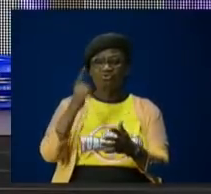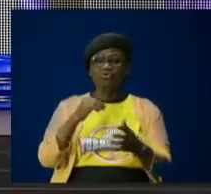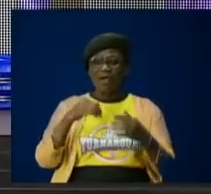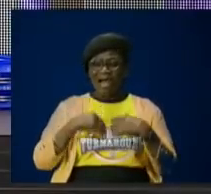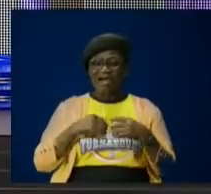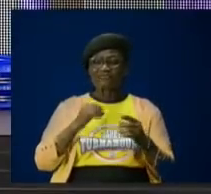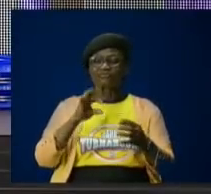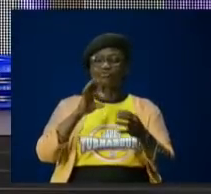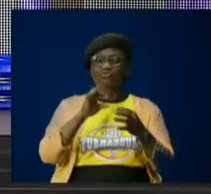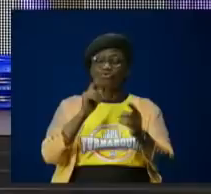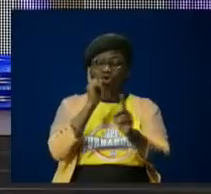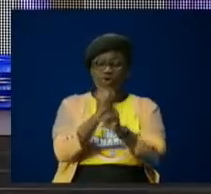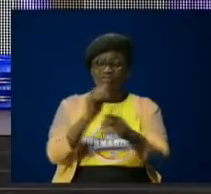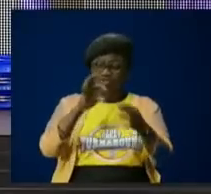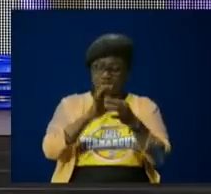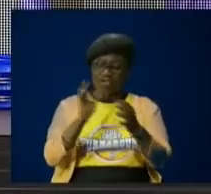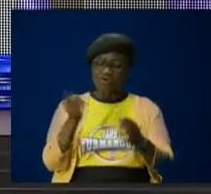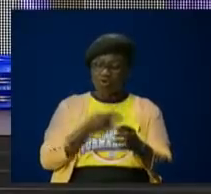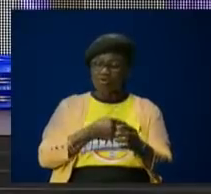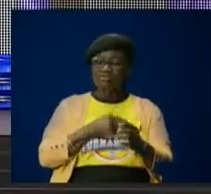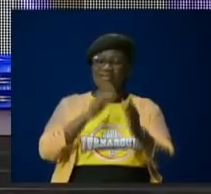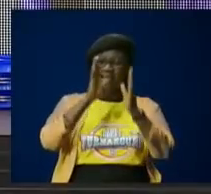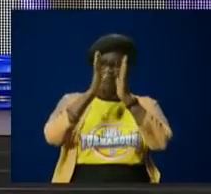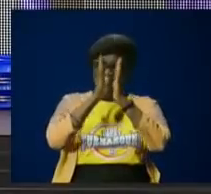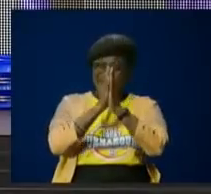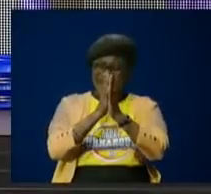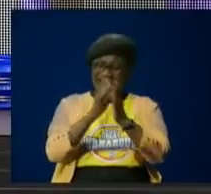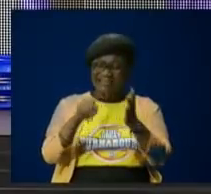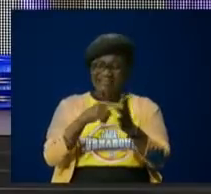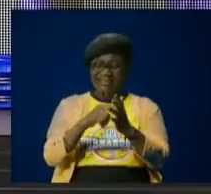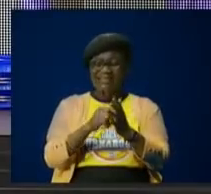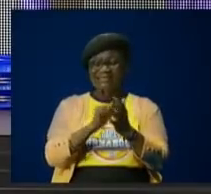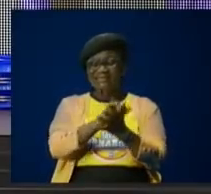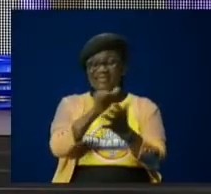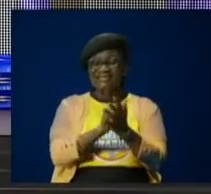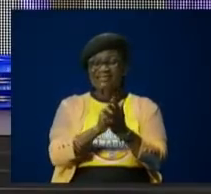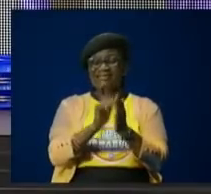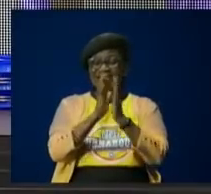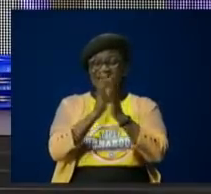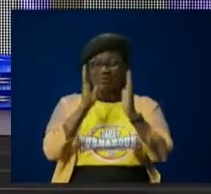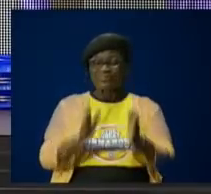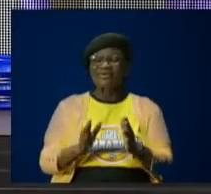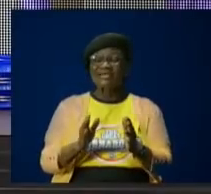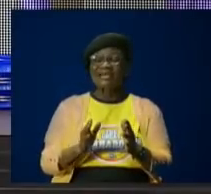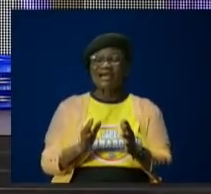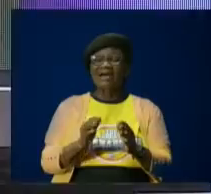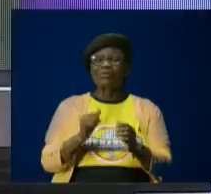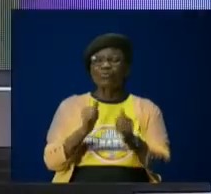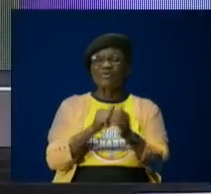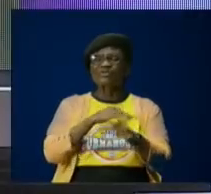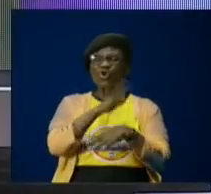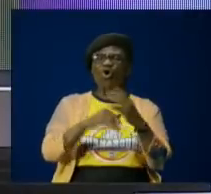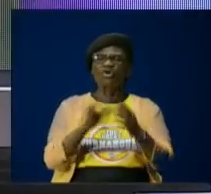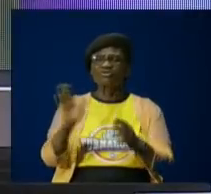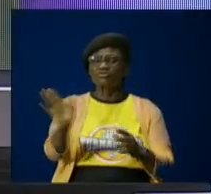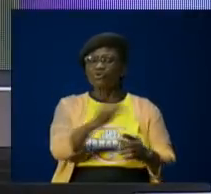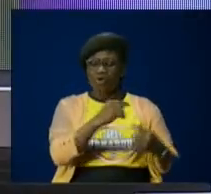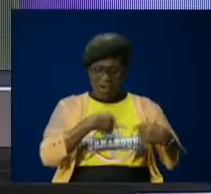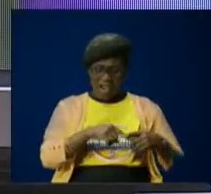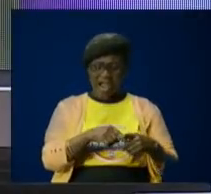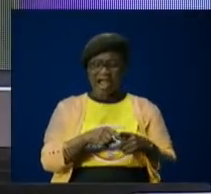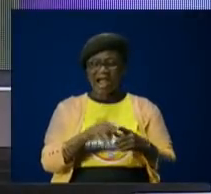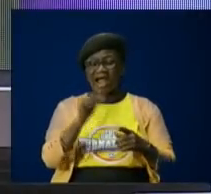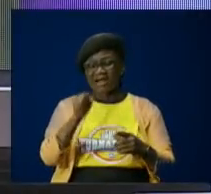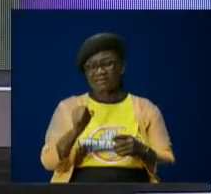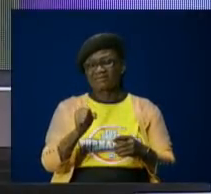heart, and I'm sure you will have testimonies very soon in Jesus' name. I will join